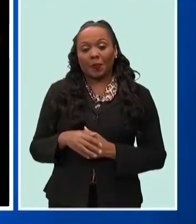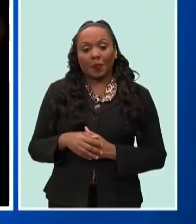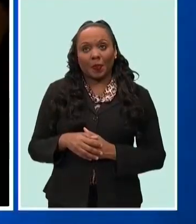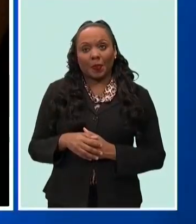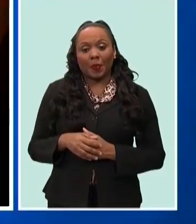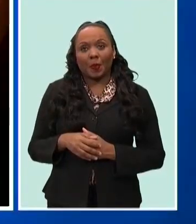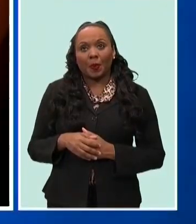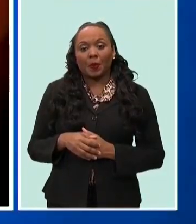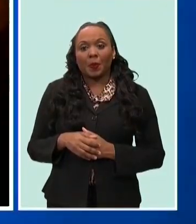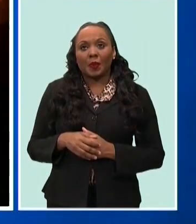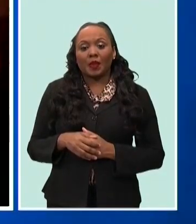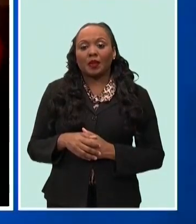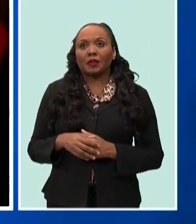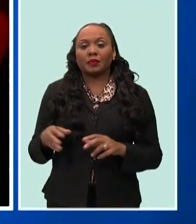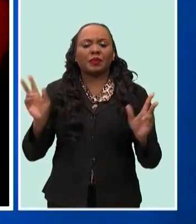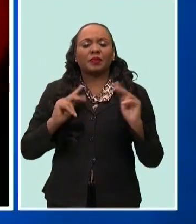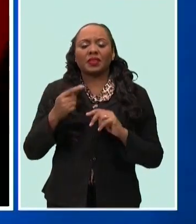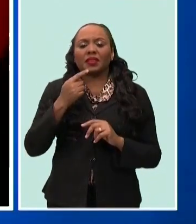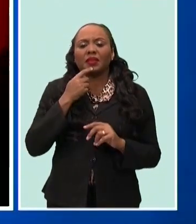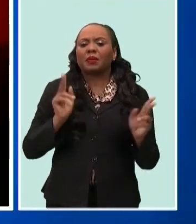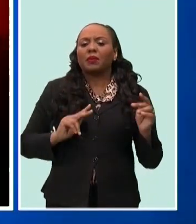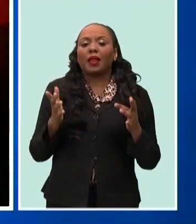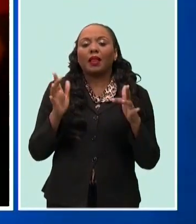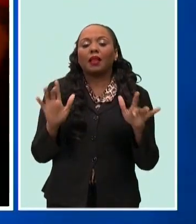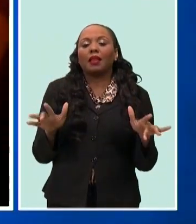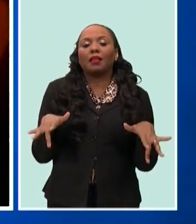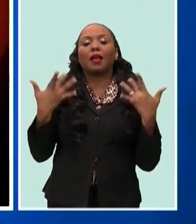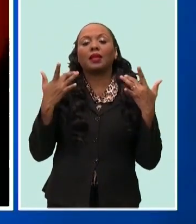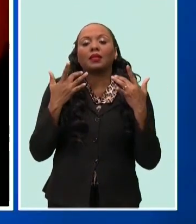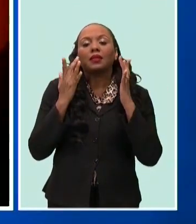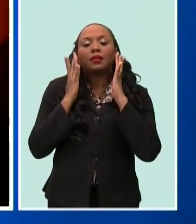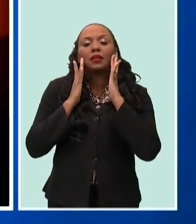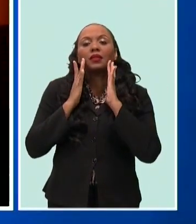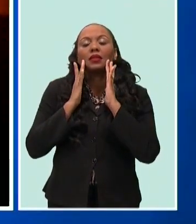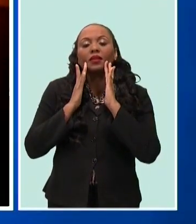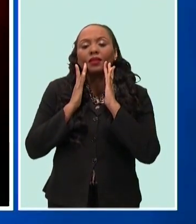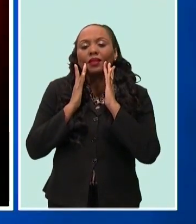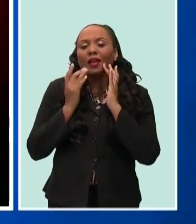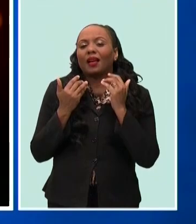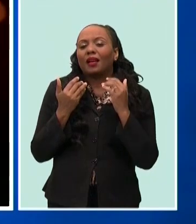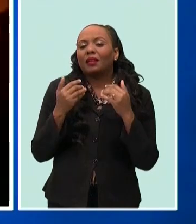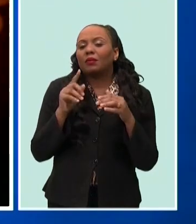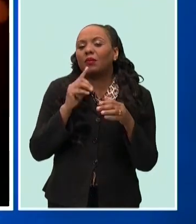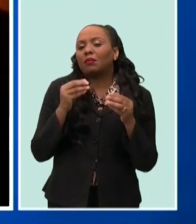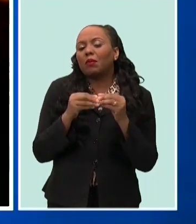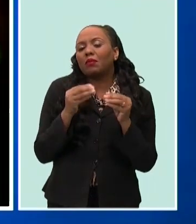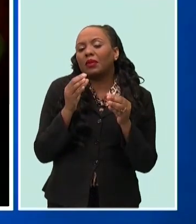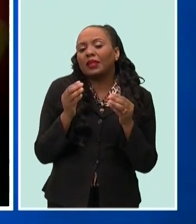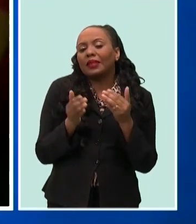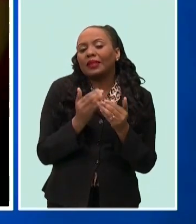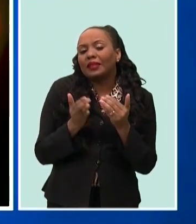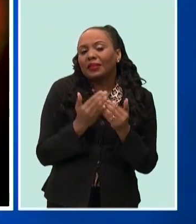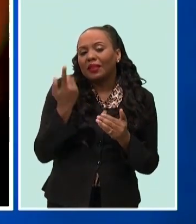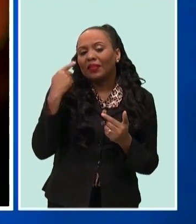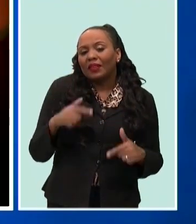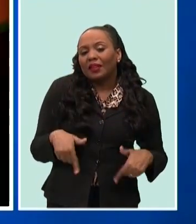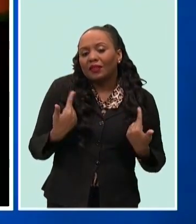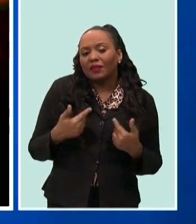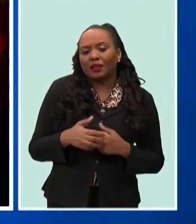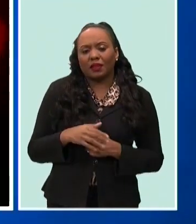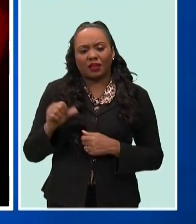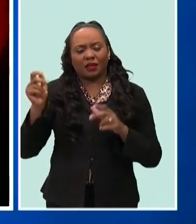who says those with lighter skin get an easier time in life. However, Barbara Taylor is just asking